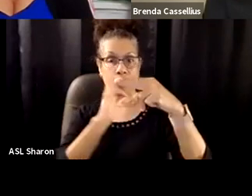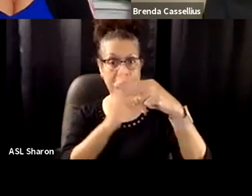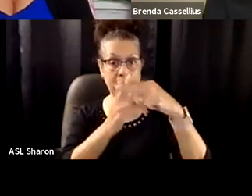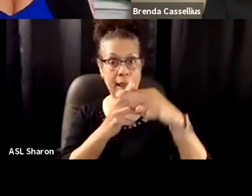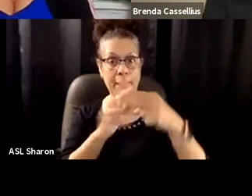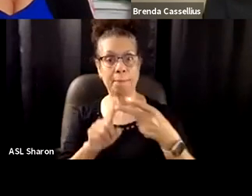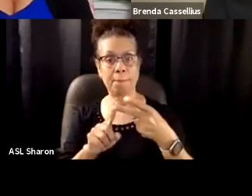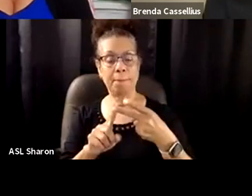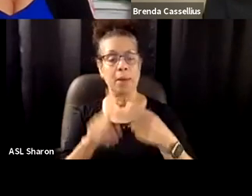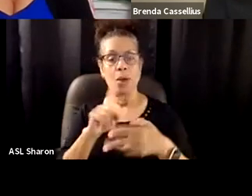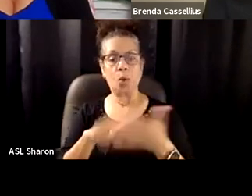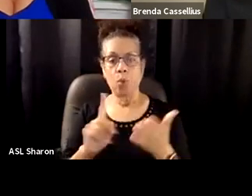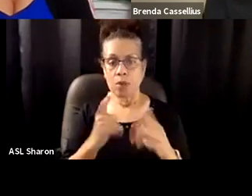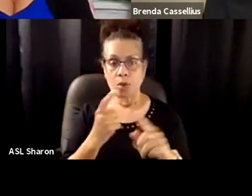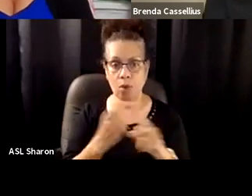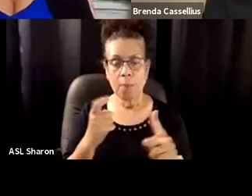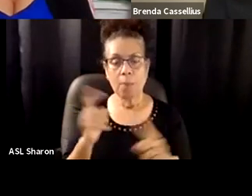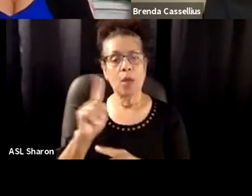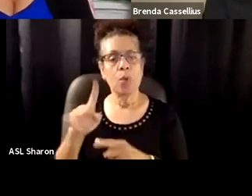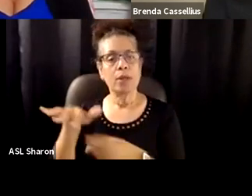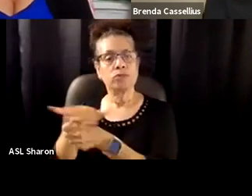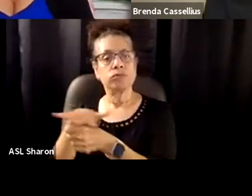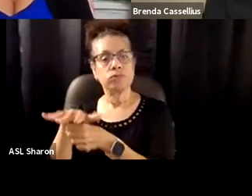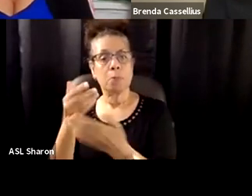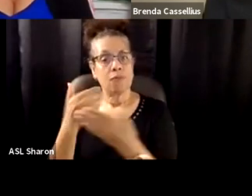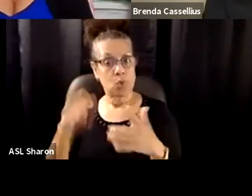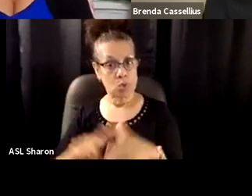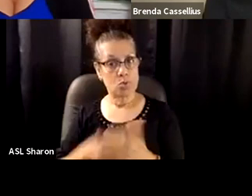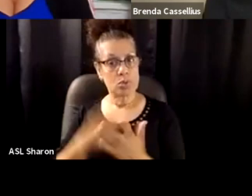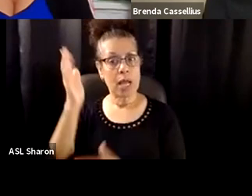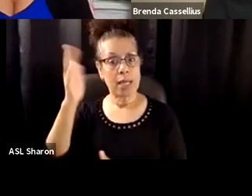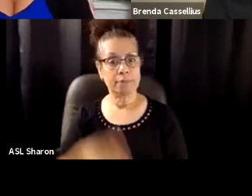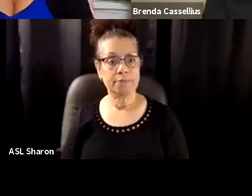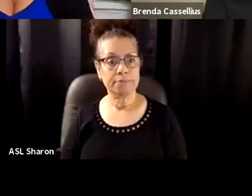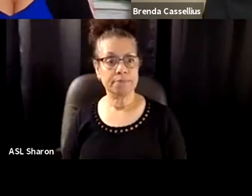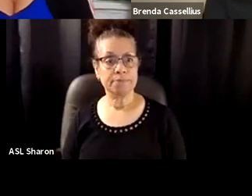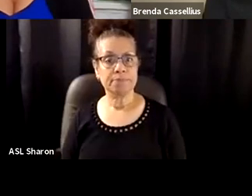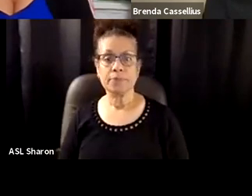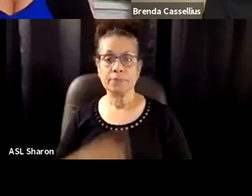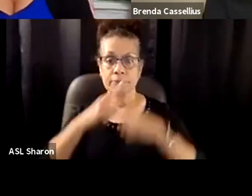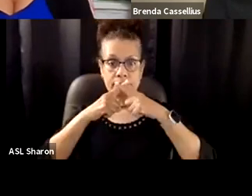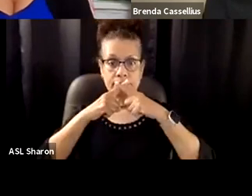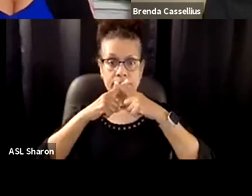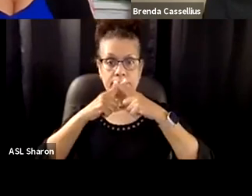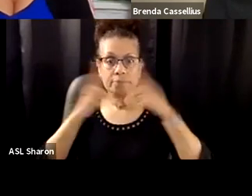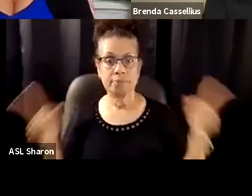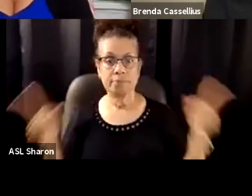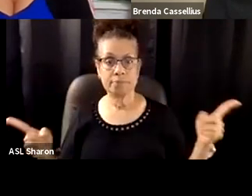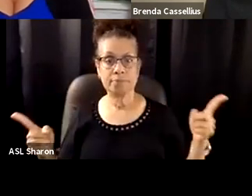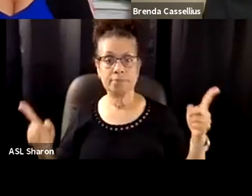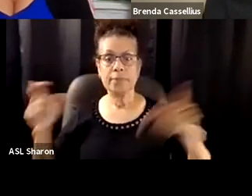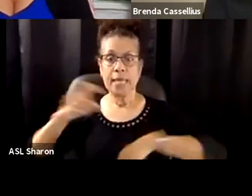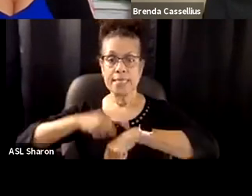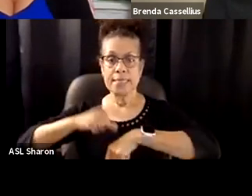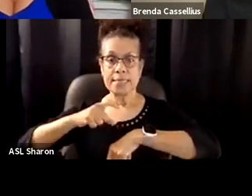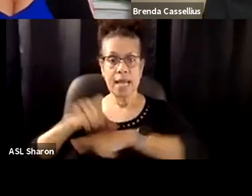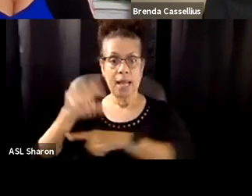affiliation and what neighborhood you are from before you begin please unmute yourself and turn on your camera when it's your turn